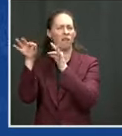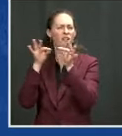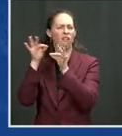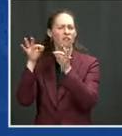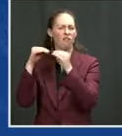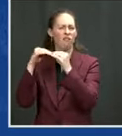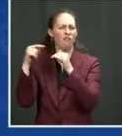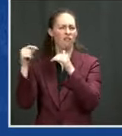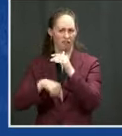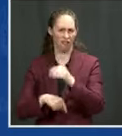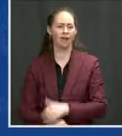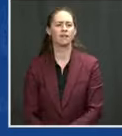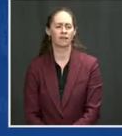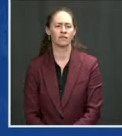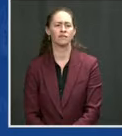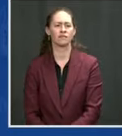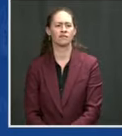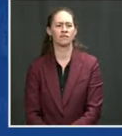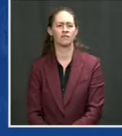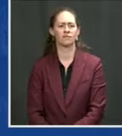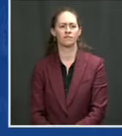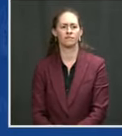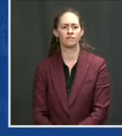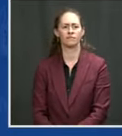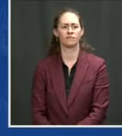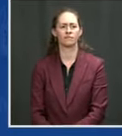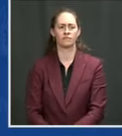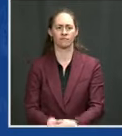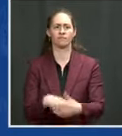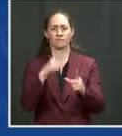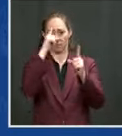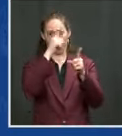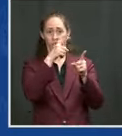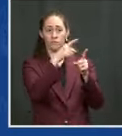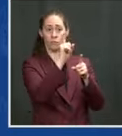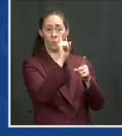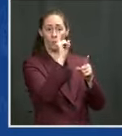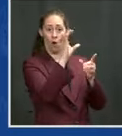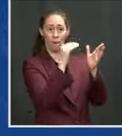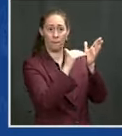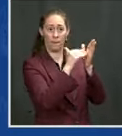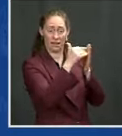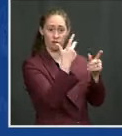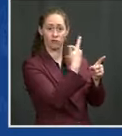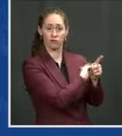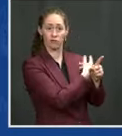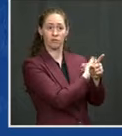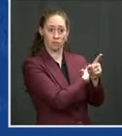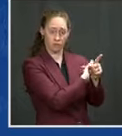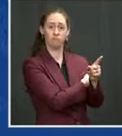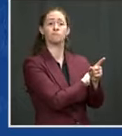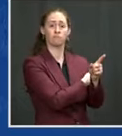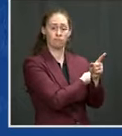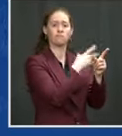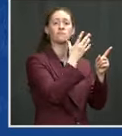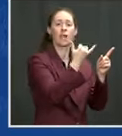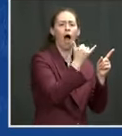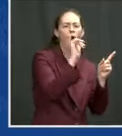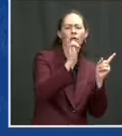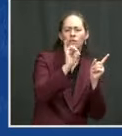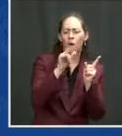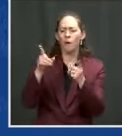and local providers in areas where we had a lot of geography between and among people. We had tremendous participation from